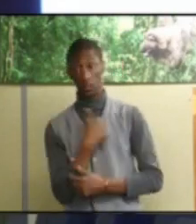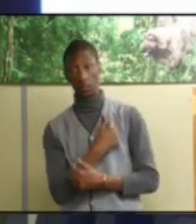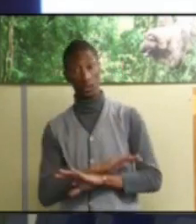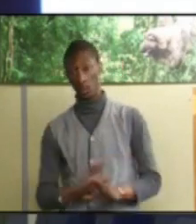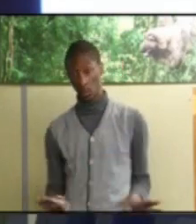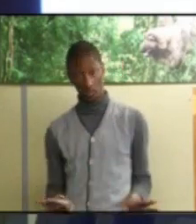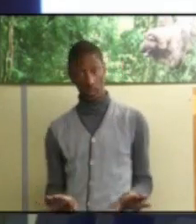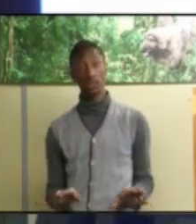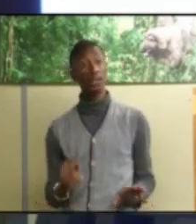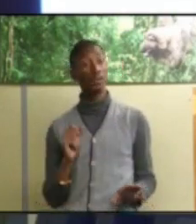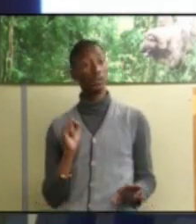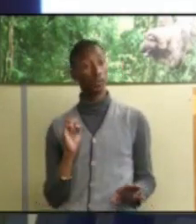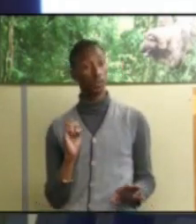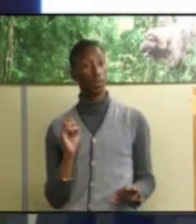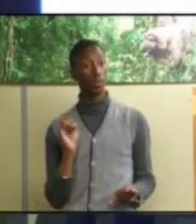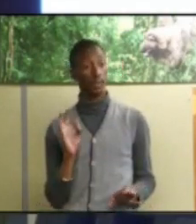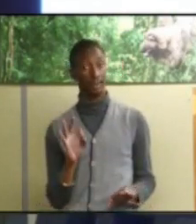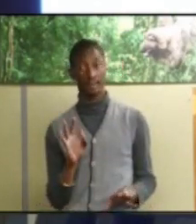So if there is an